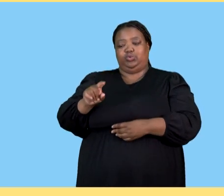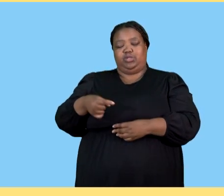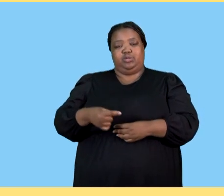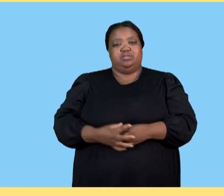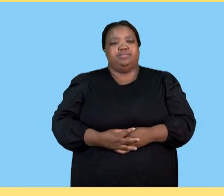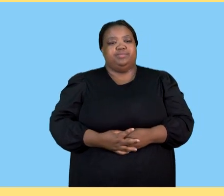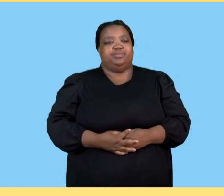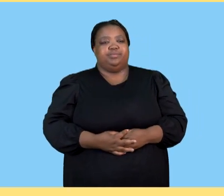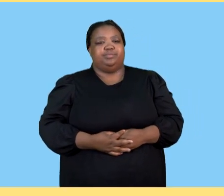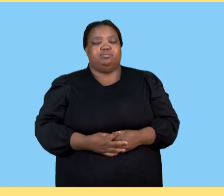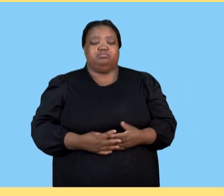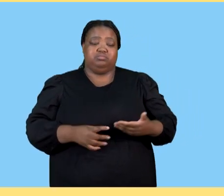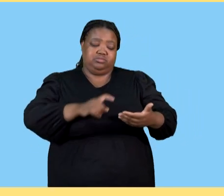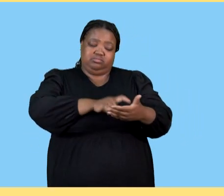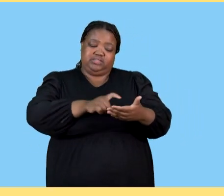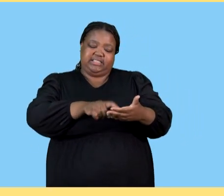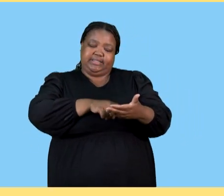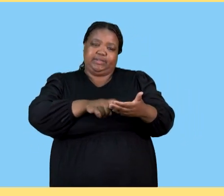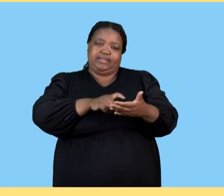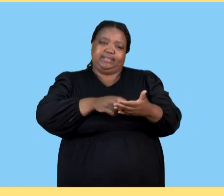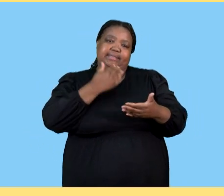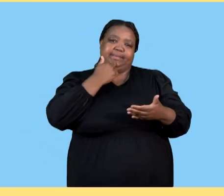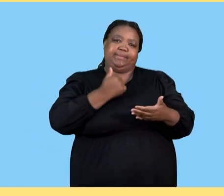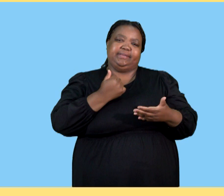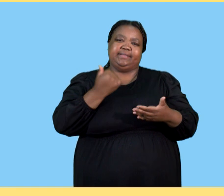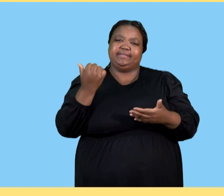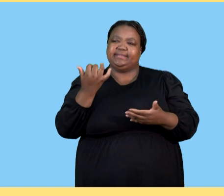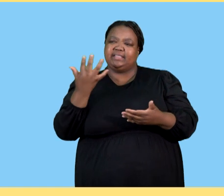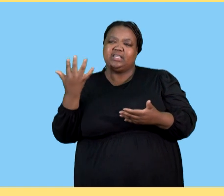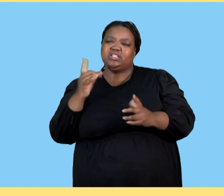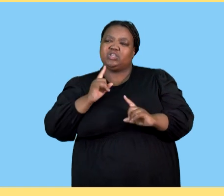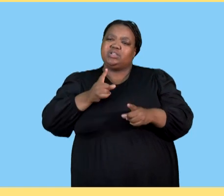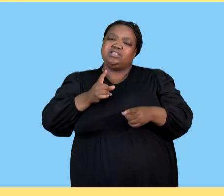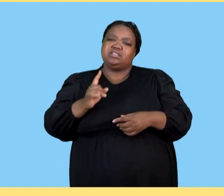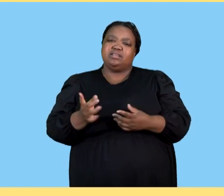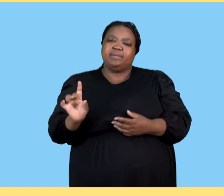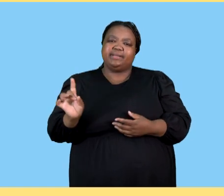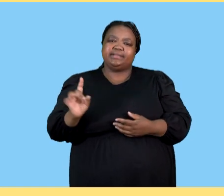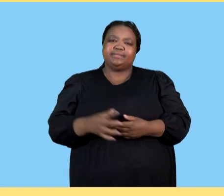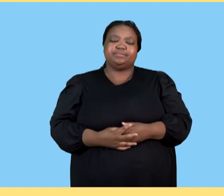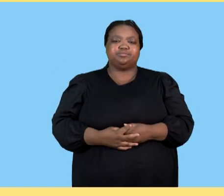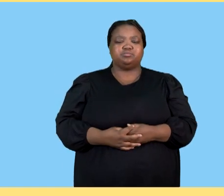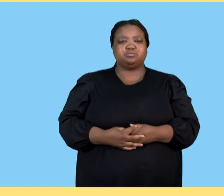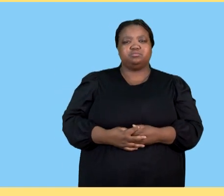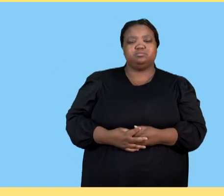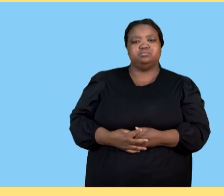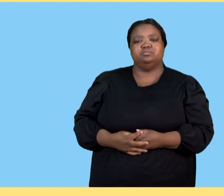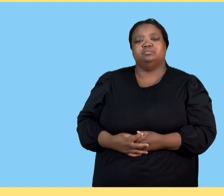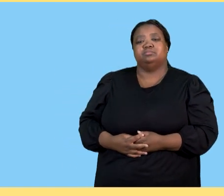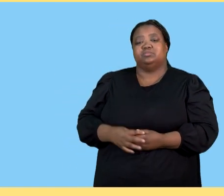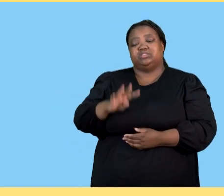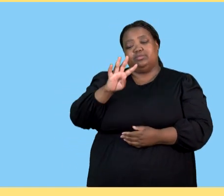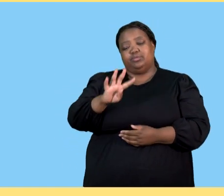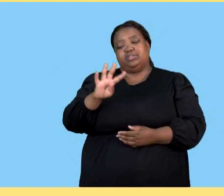2,000. Please punch that in the calculator. Tell me how much do you get. All right, you